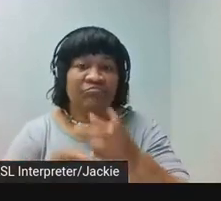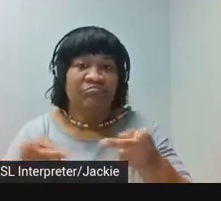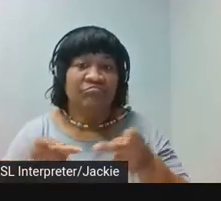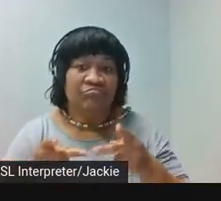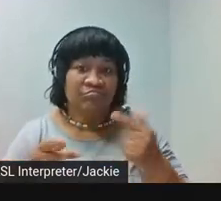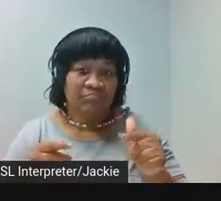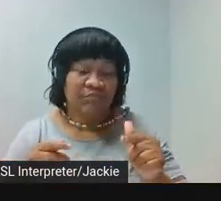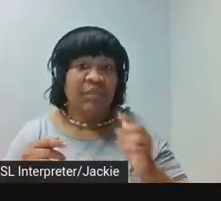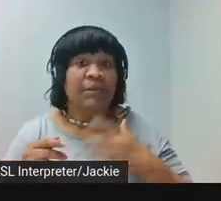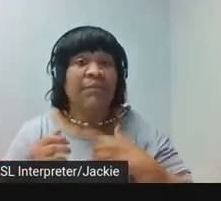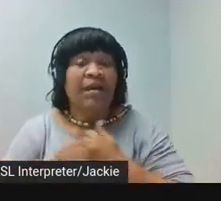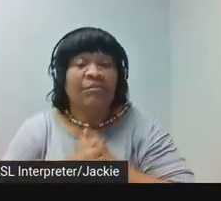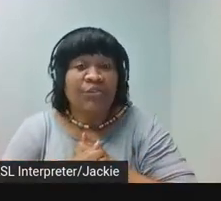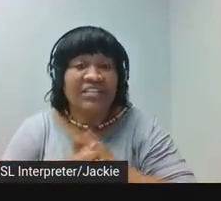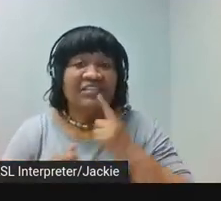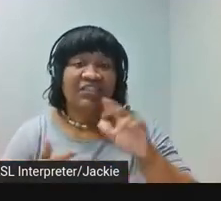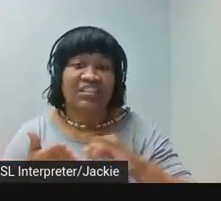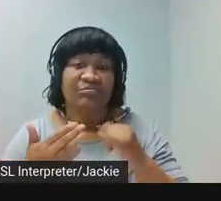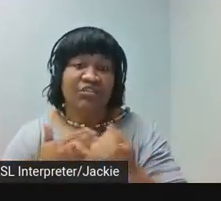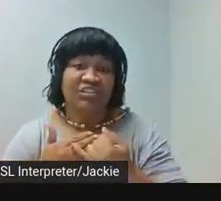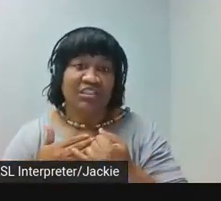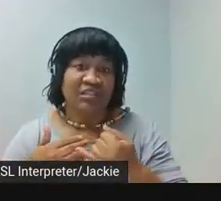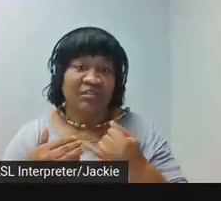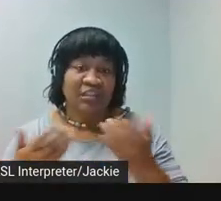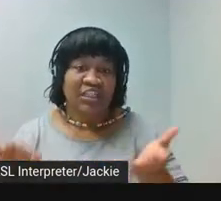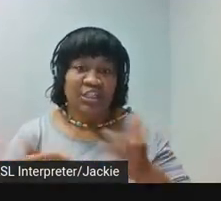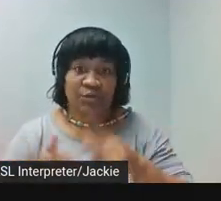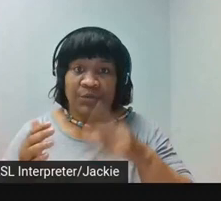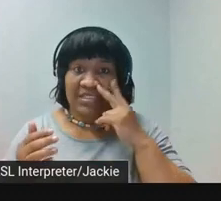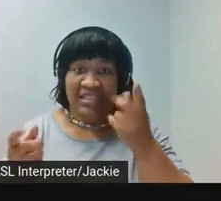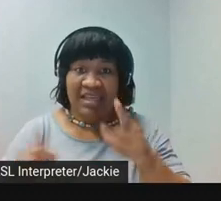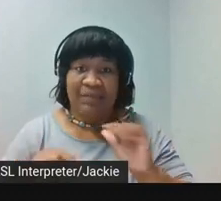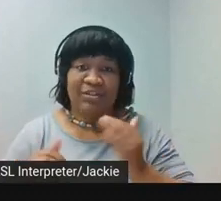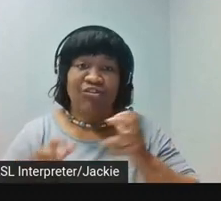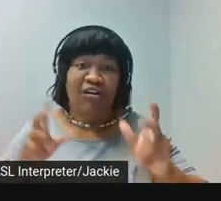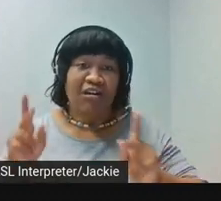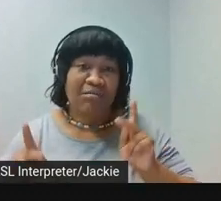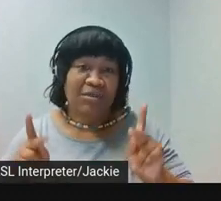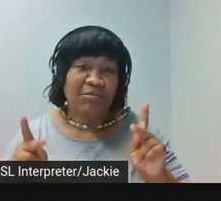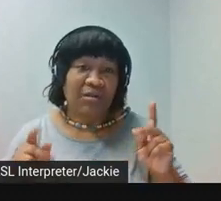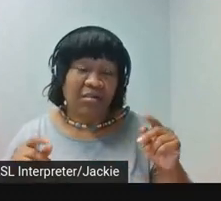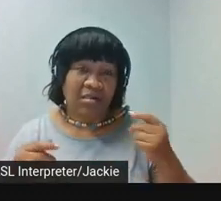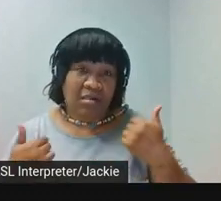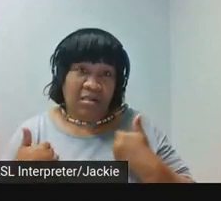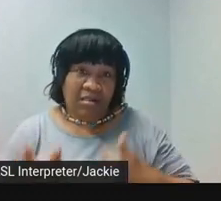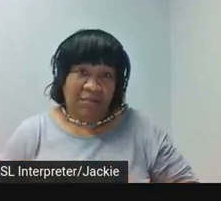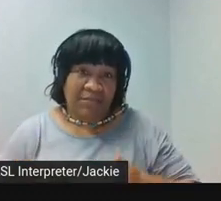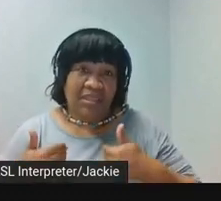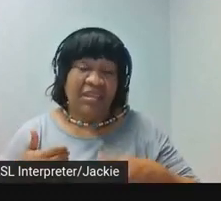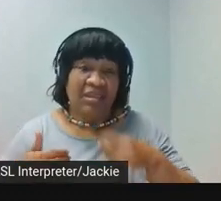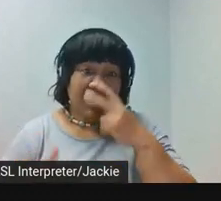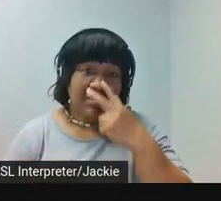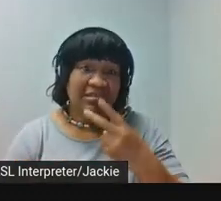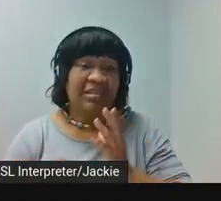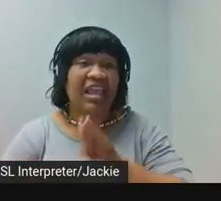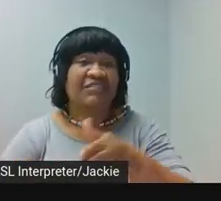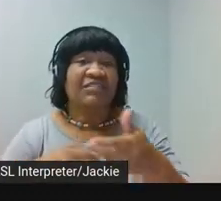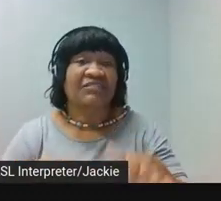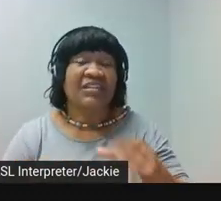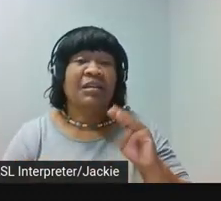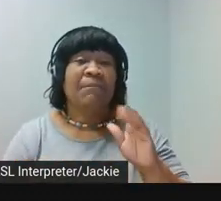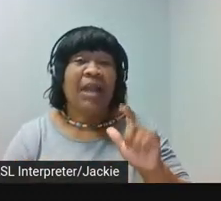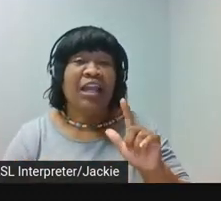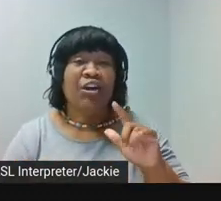My passion for this project really lies in what we've seen happen to our people. For me personally, post-Ferguson, Michael